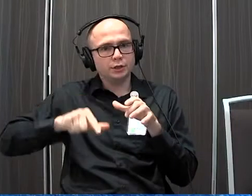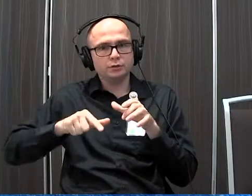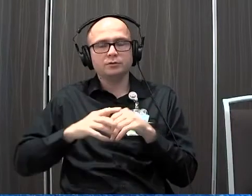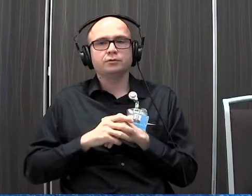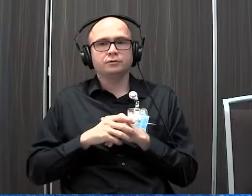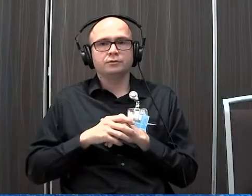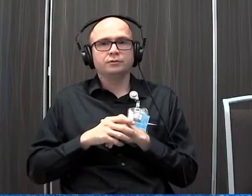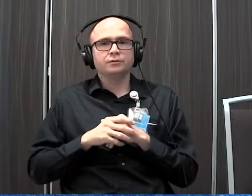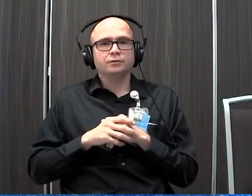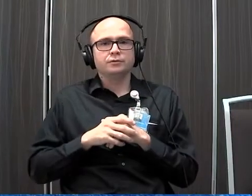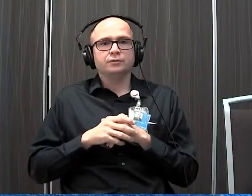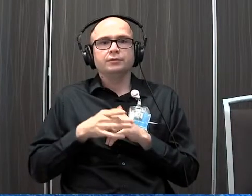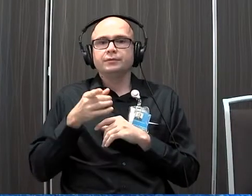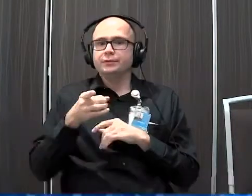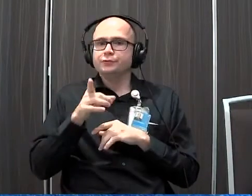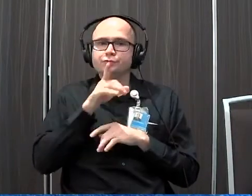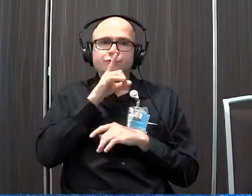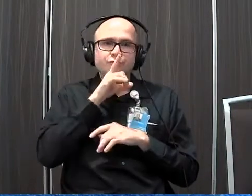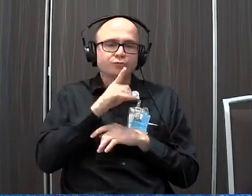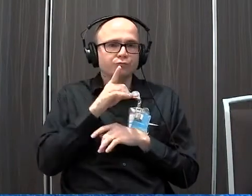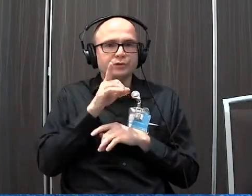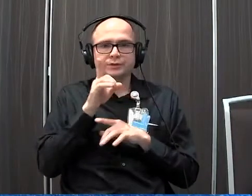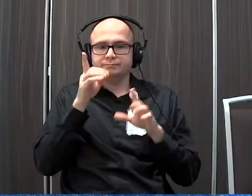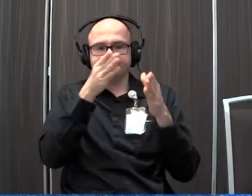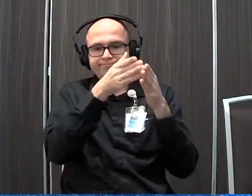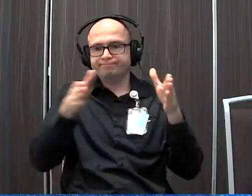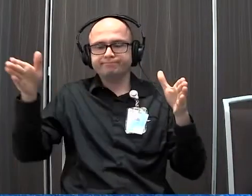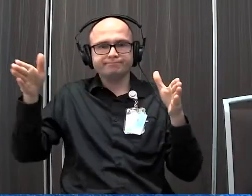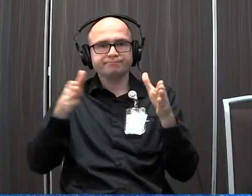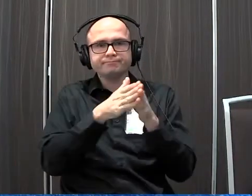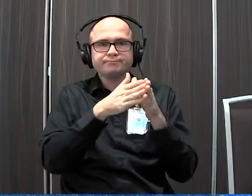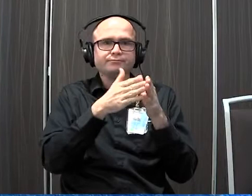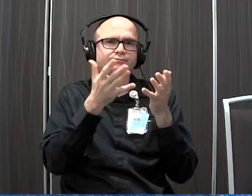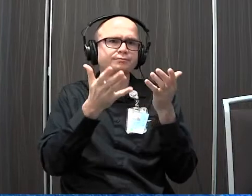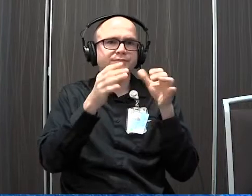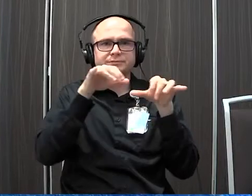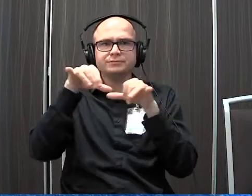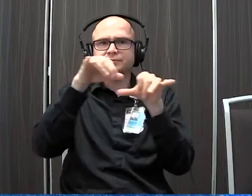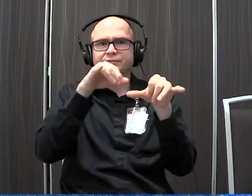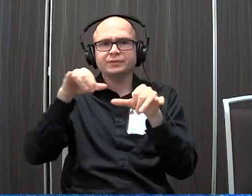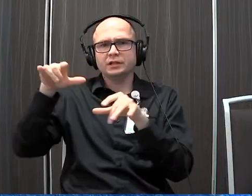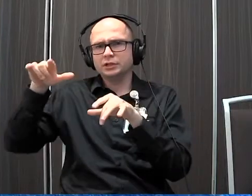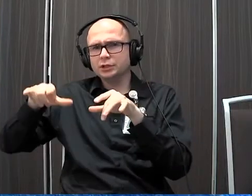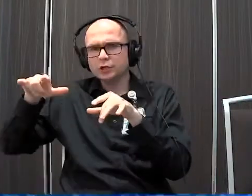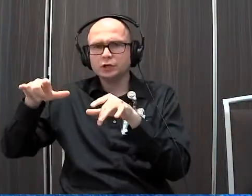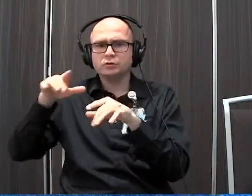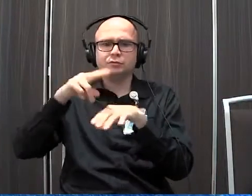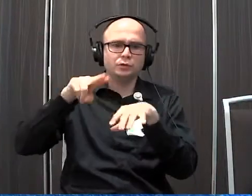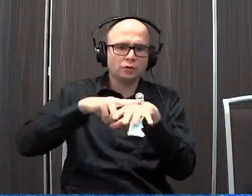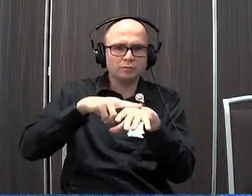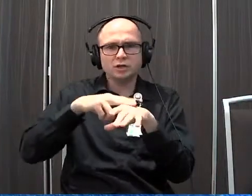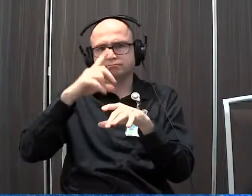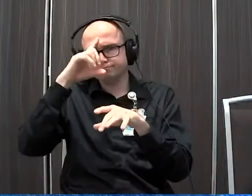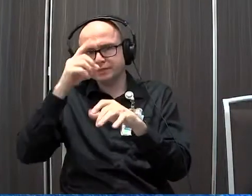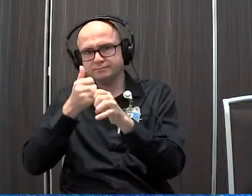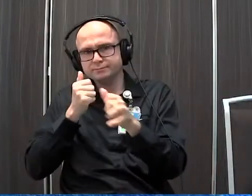that there is a really wide range. So while the average might be low normal cognitive functioning,